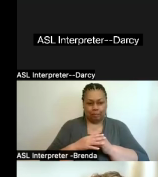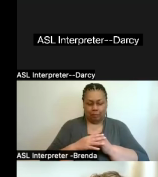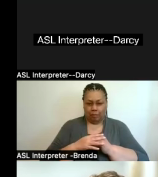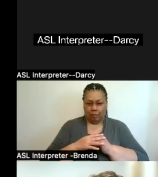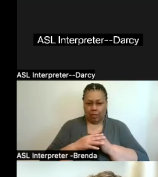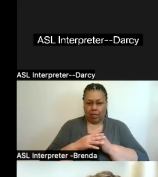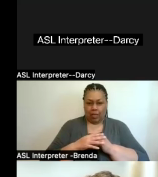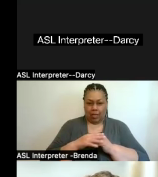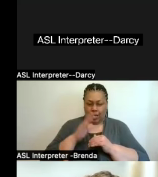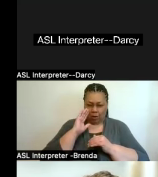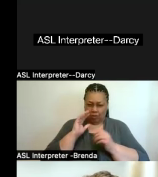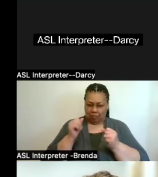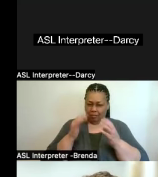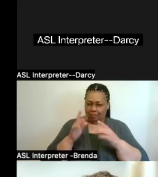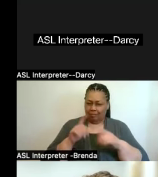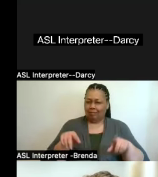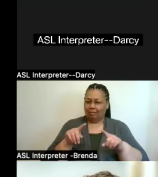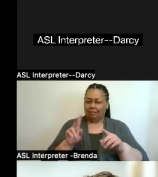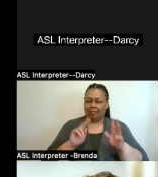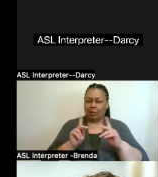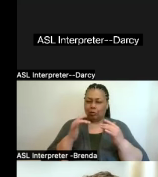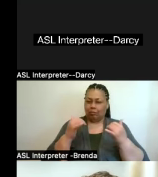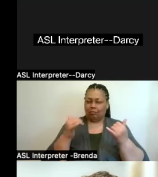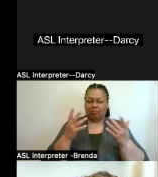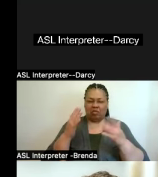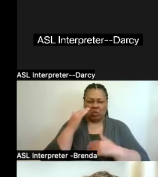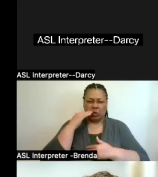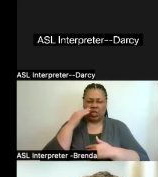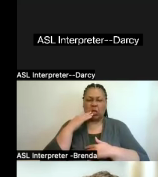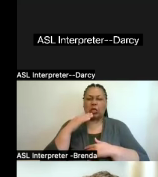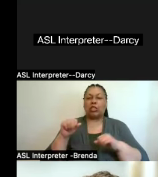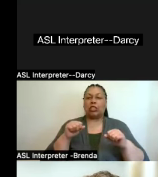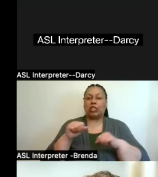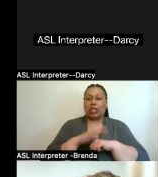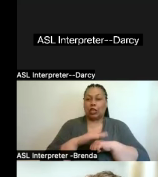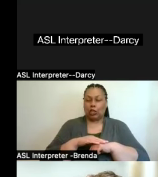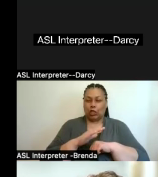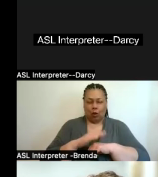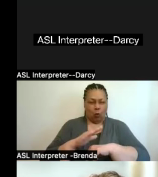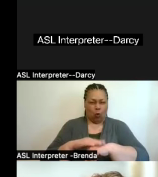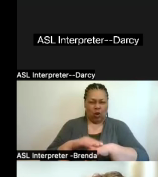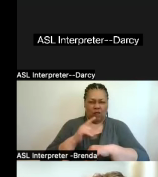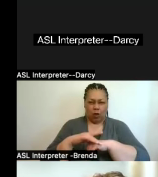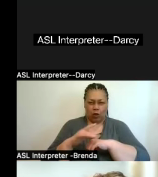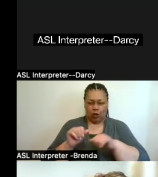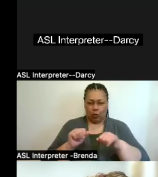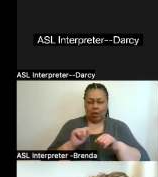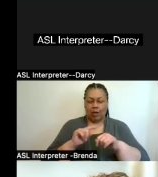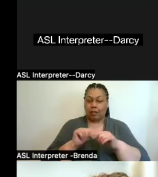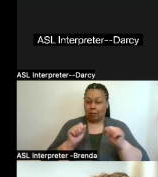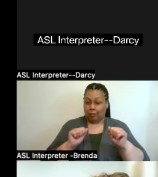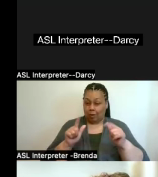So I know a lot of people in the audience are familiar with Shake Alert and earthquake early warning, but just to get everybody on the same